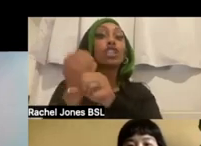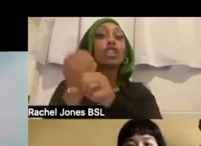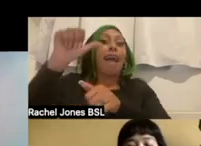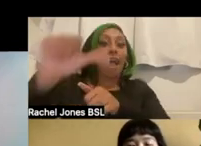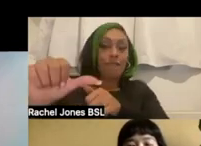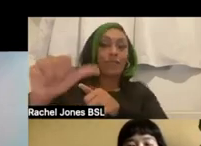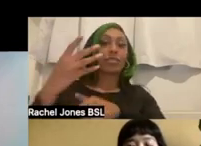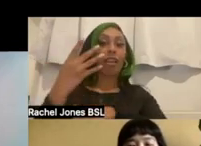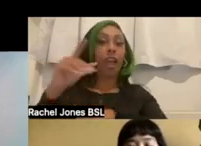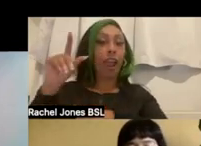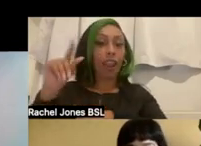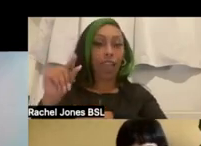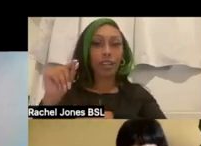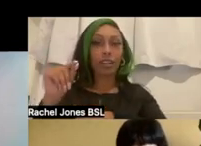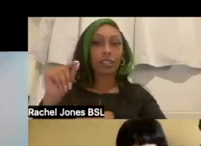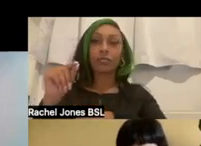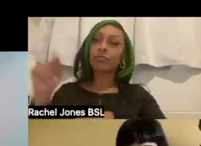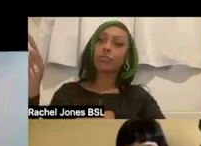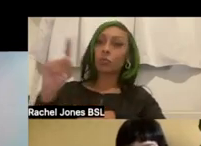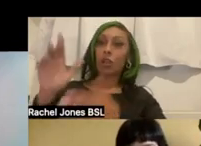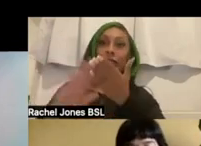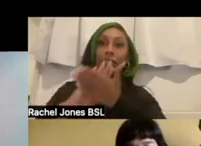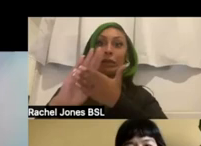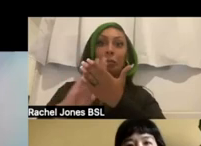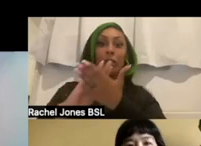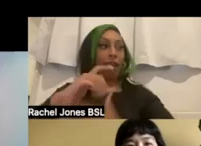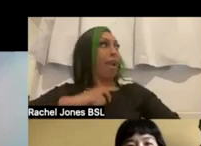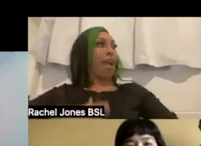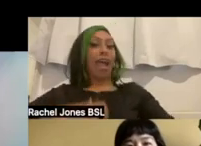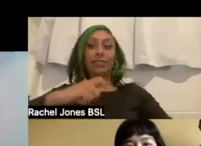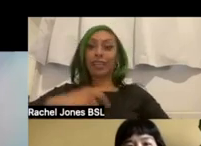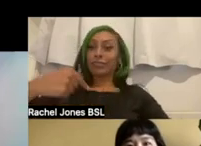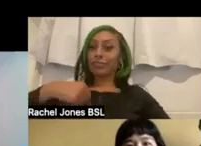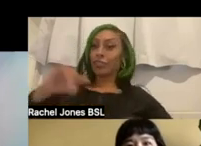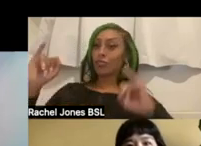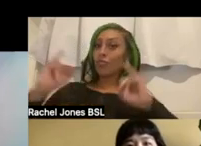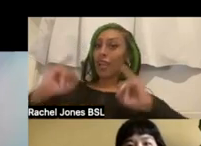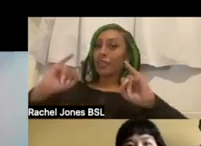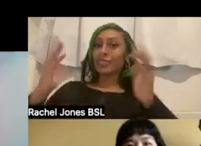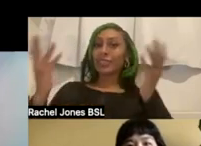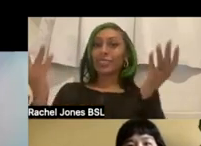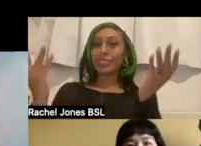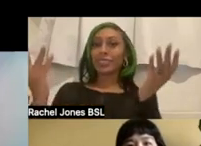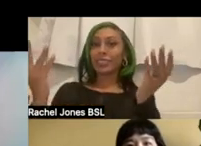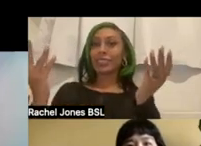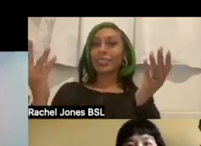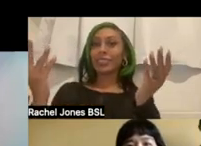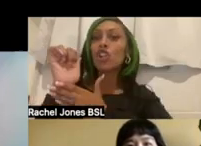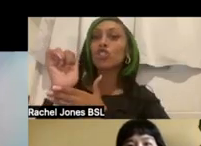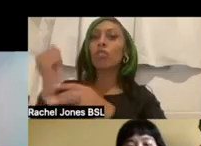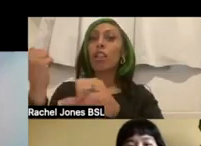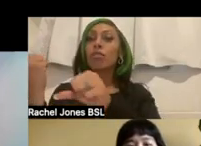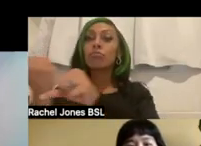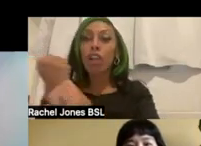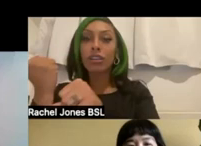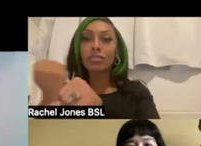an identity in crisis and what cultural products the artists produce, and